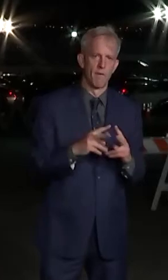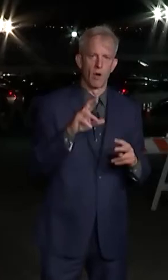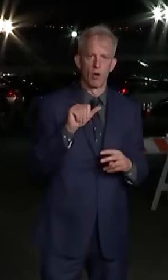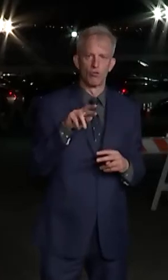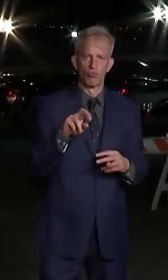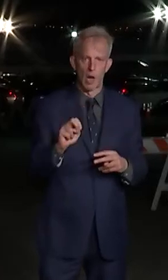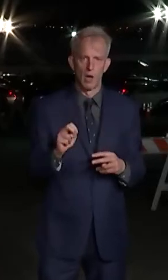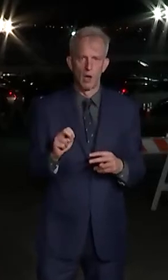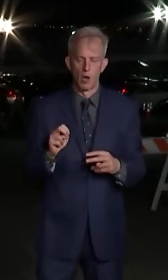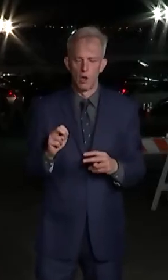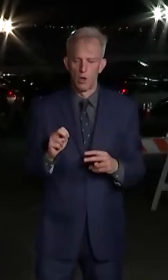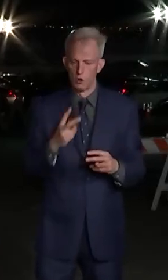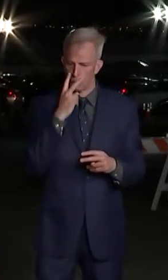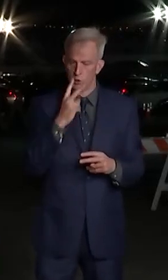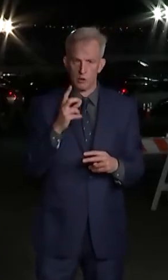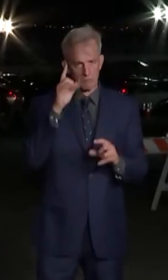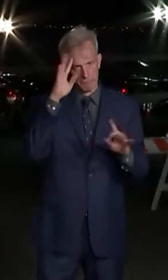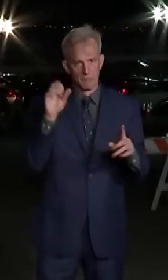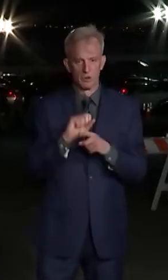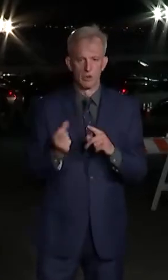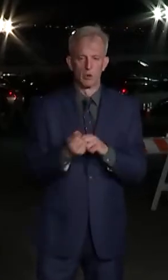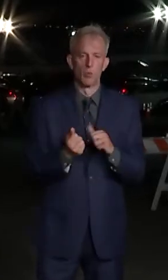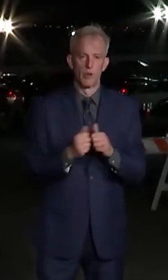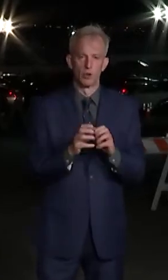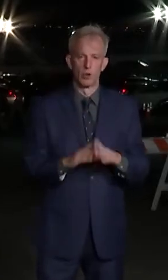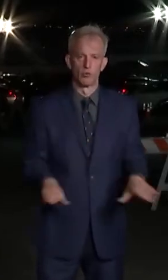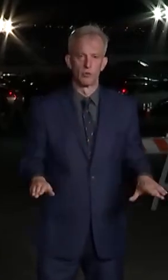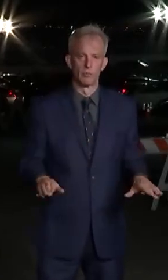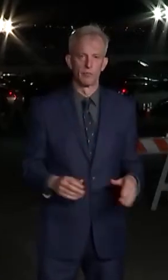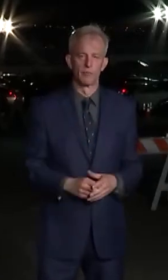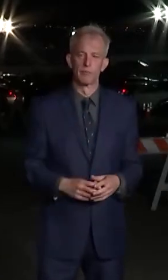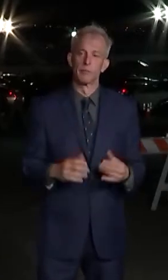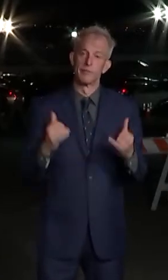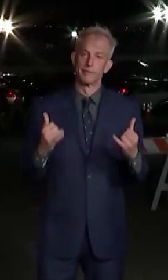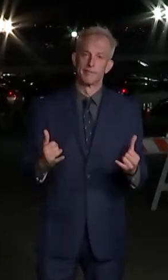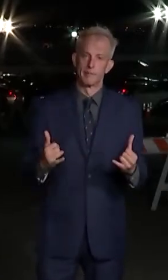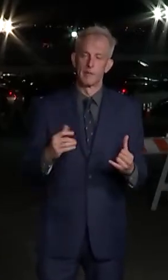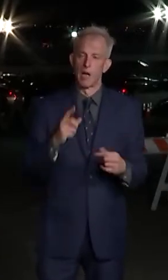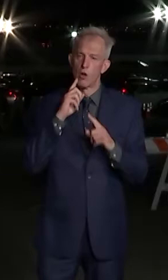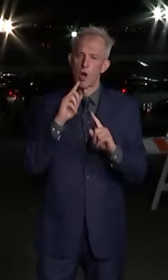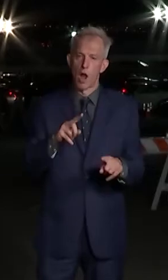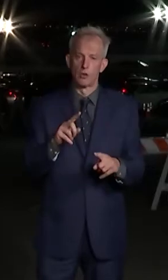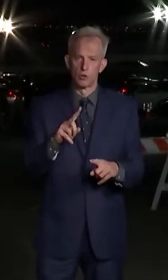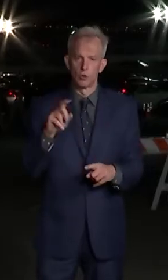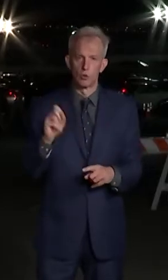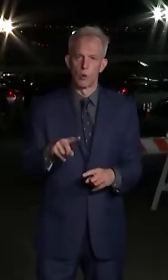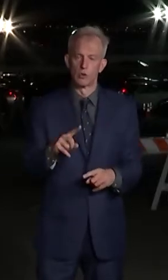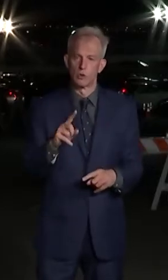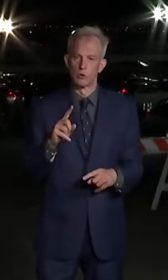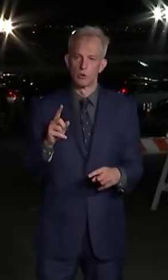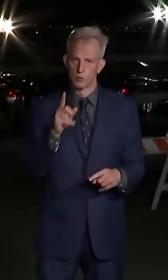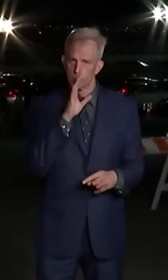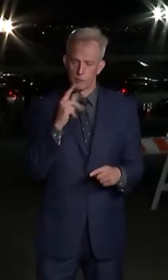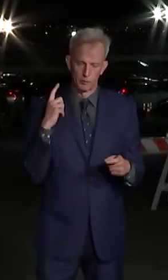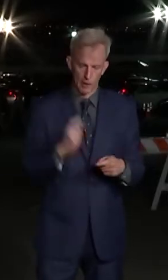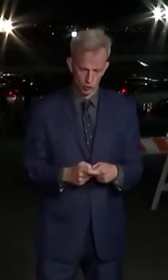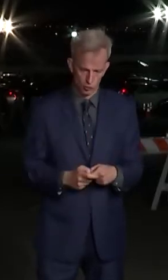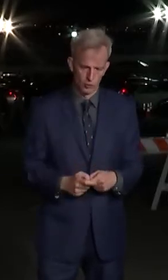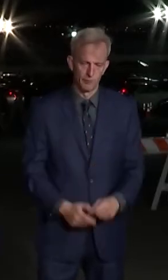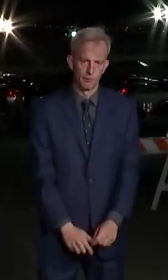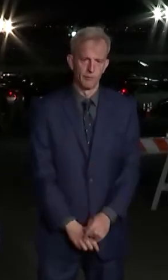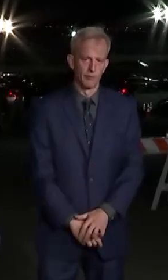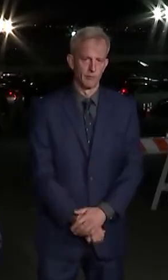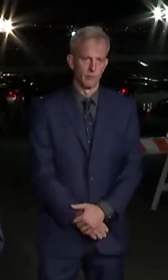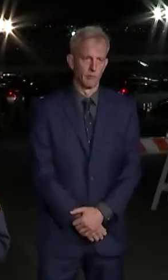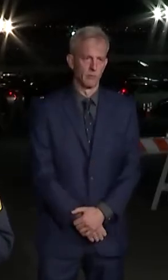youngest children. So I'm very supportive of that. En español, yo apoyo el plan de la administración de